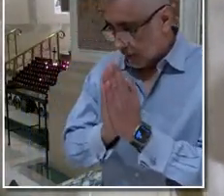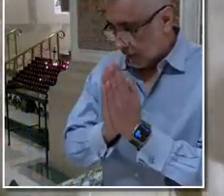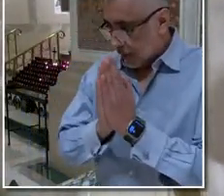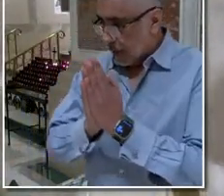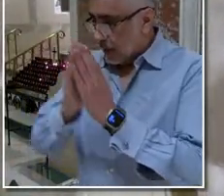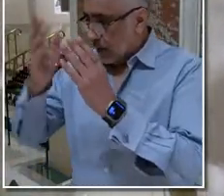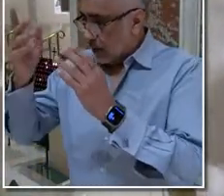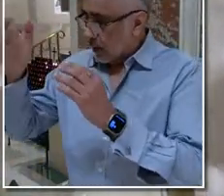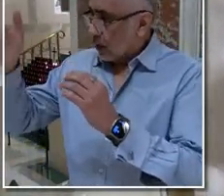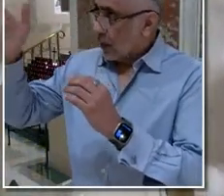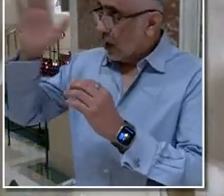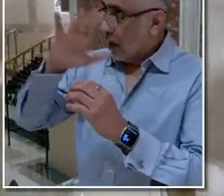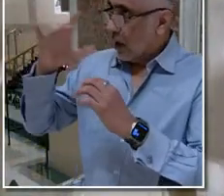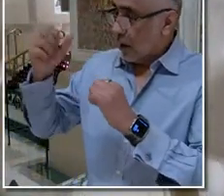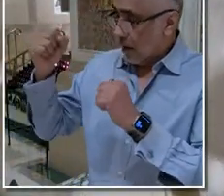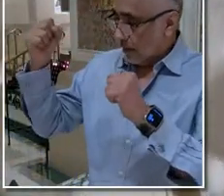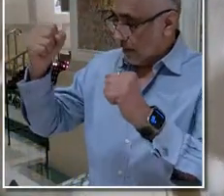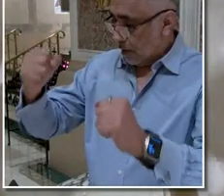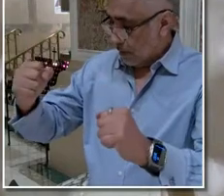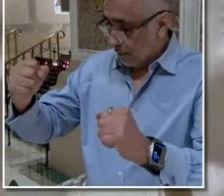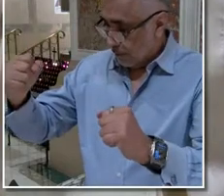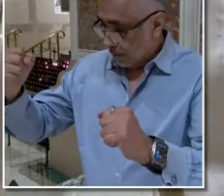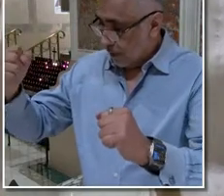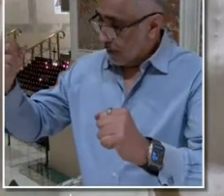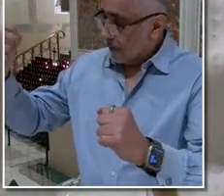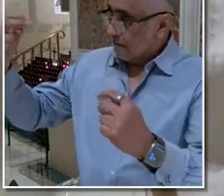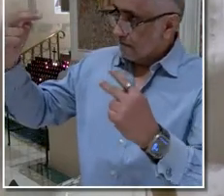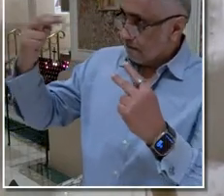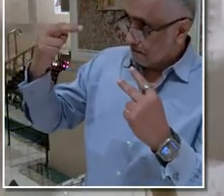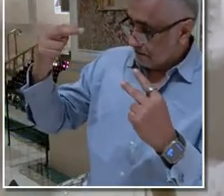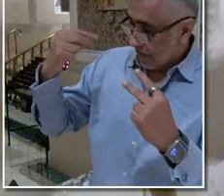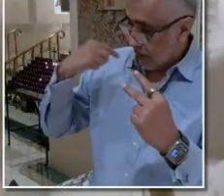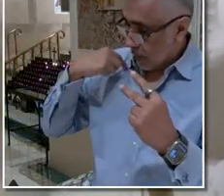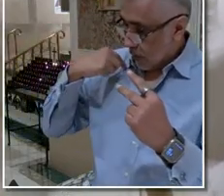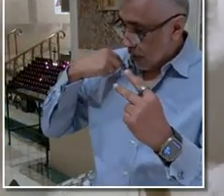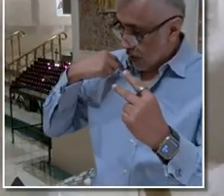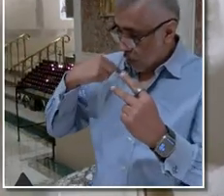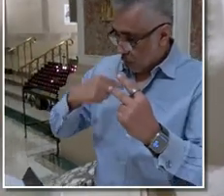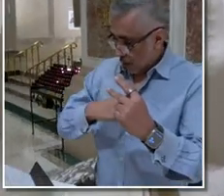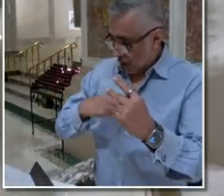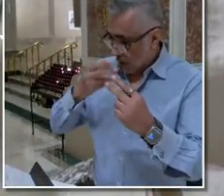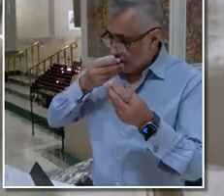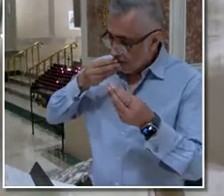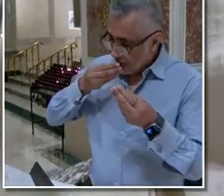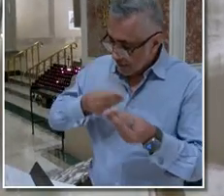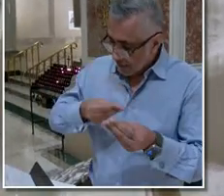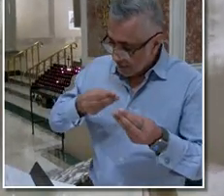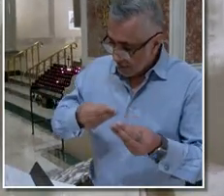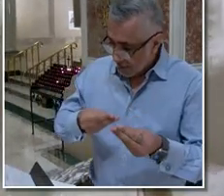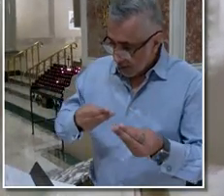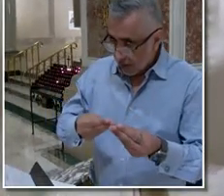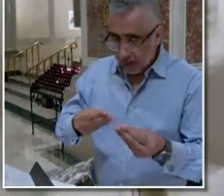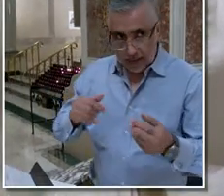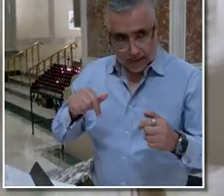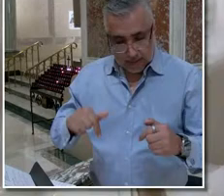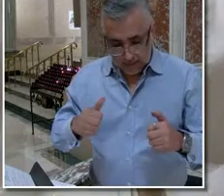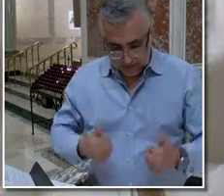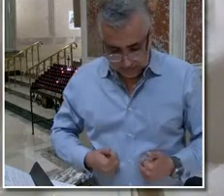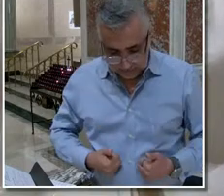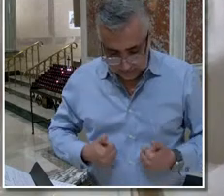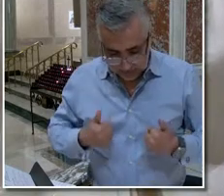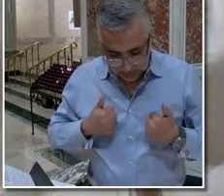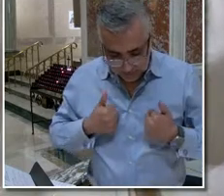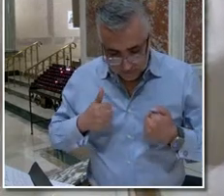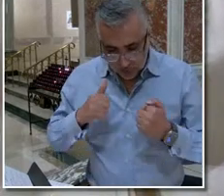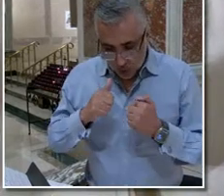concédenos Dios Todopoderoso, que así como somos alimentados en esta vida